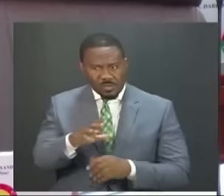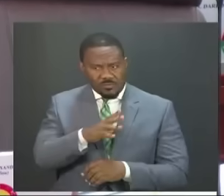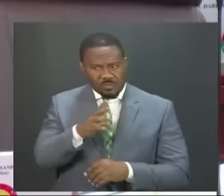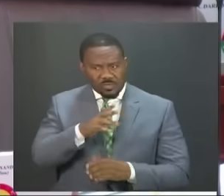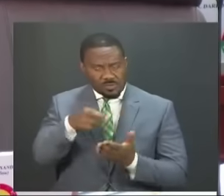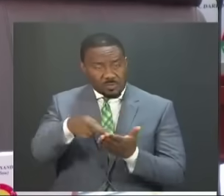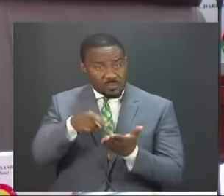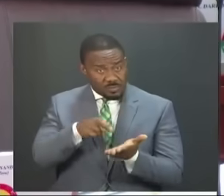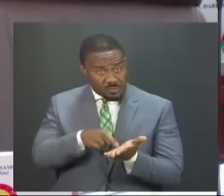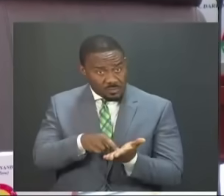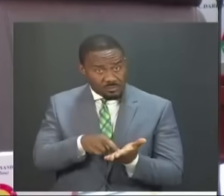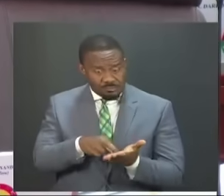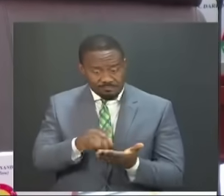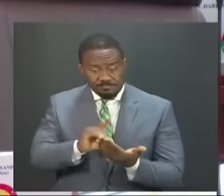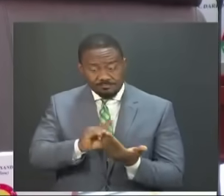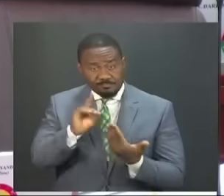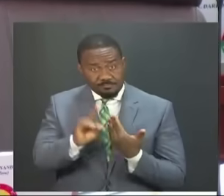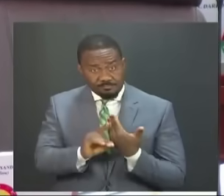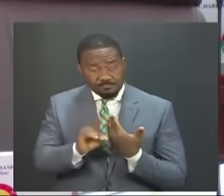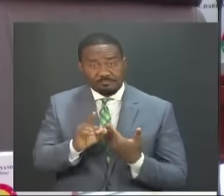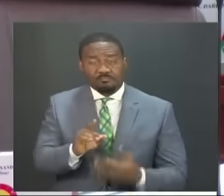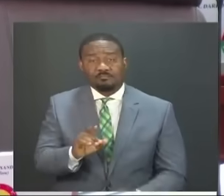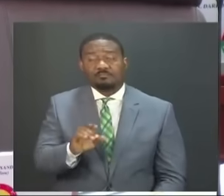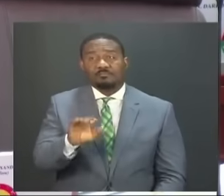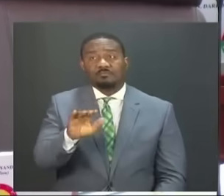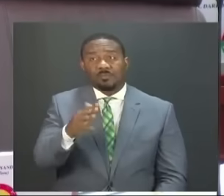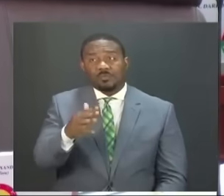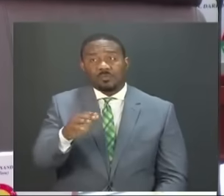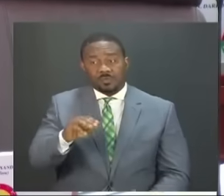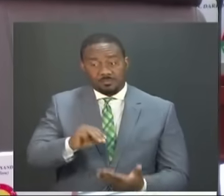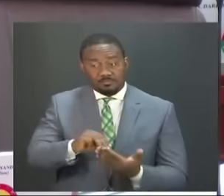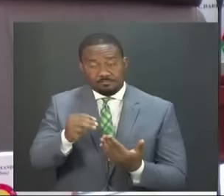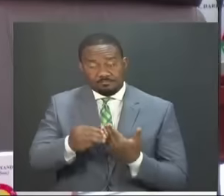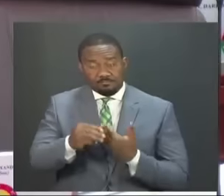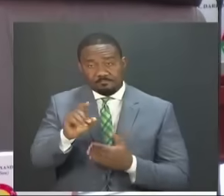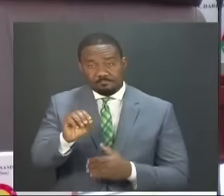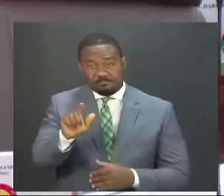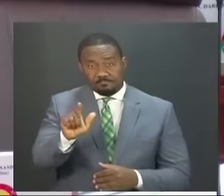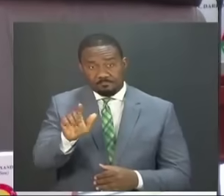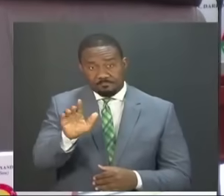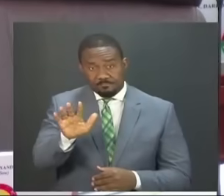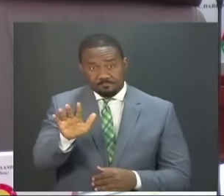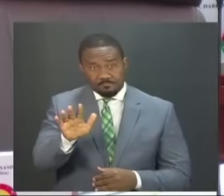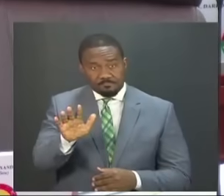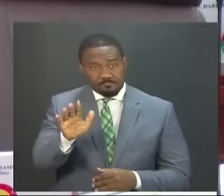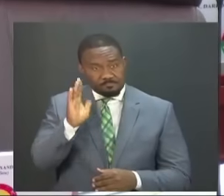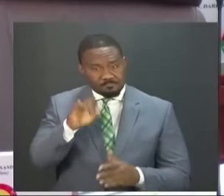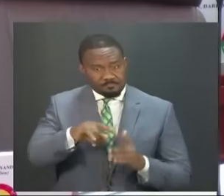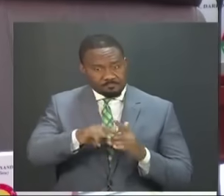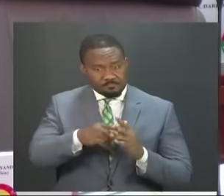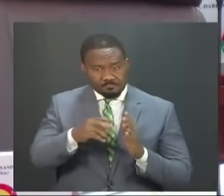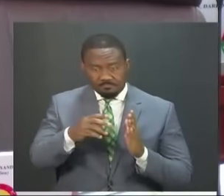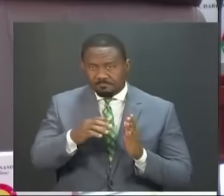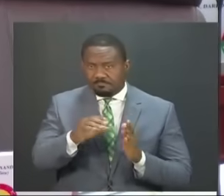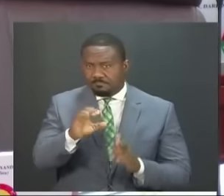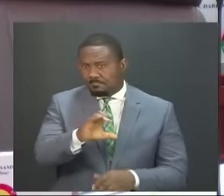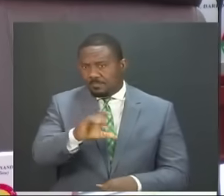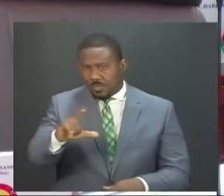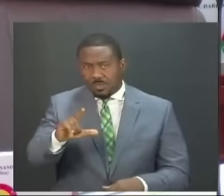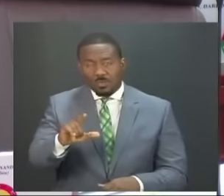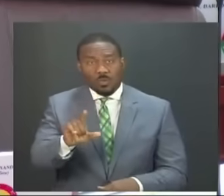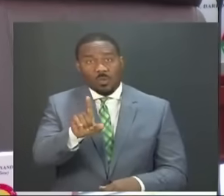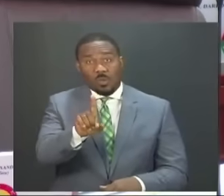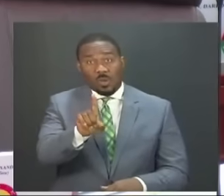House dated the 5th of March 2025. I will start from column 140